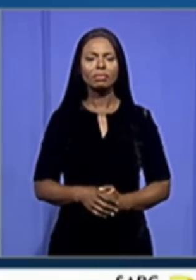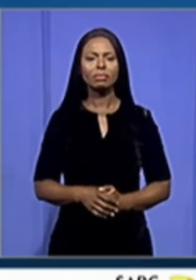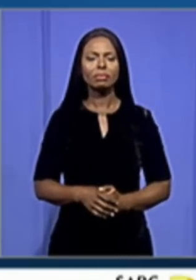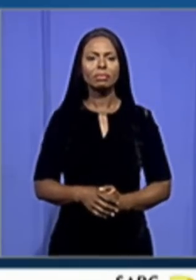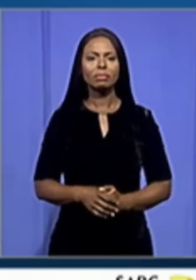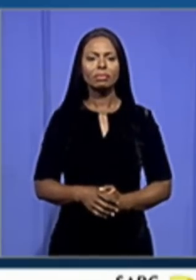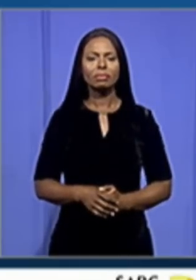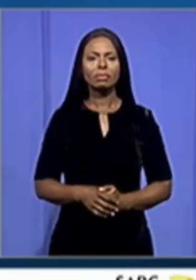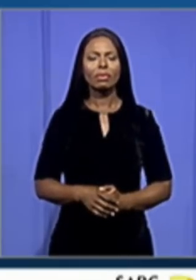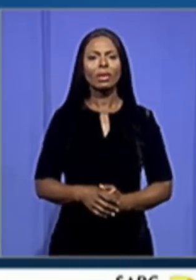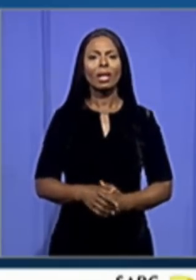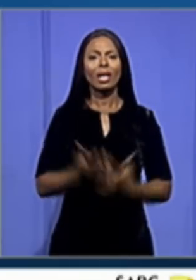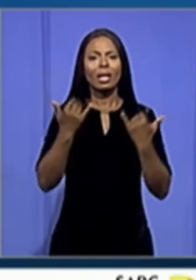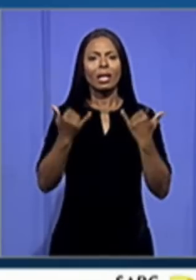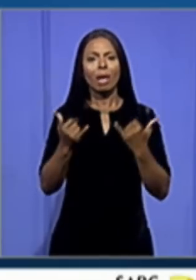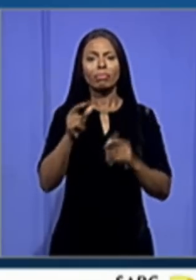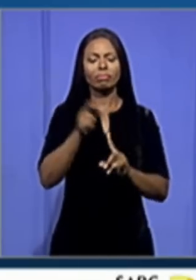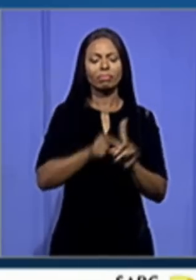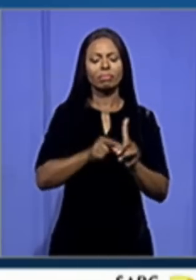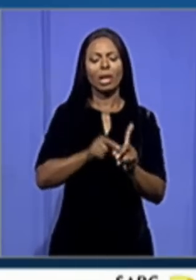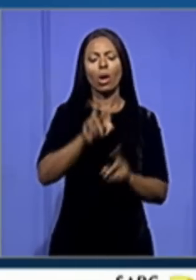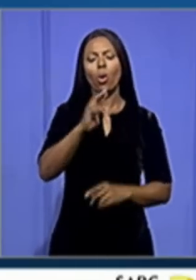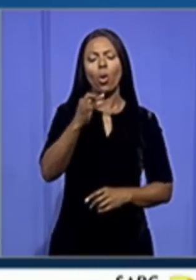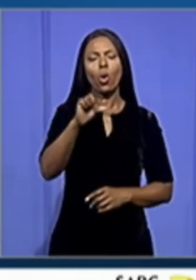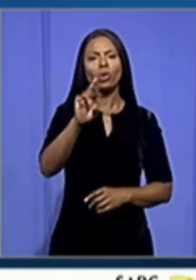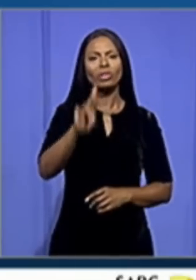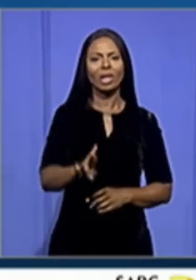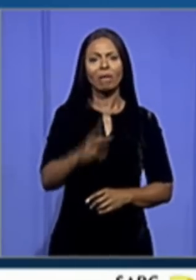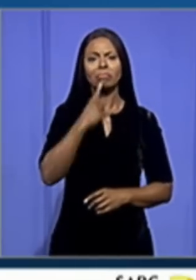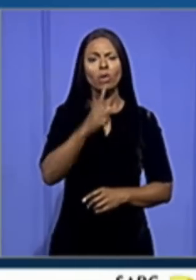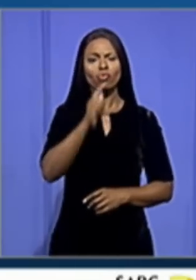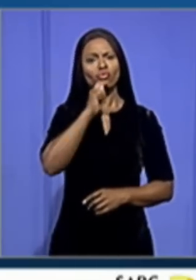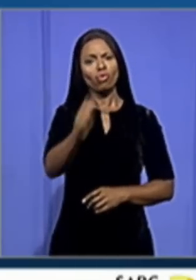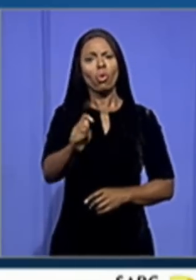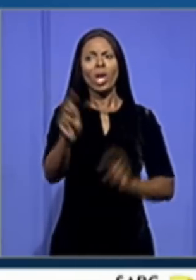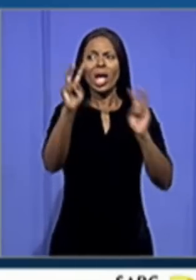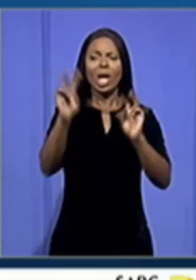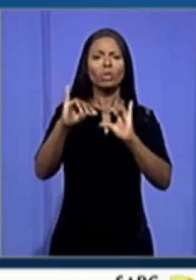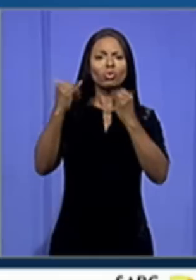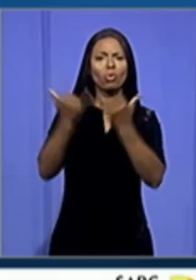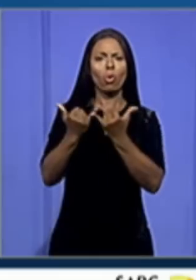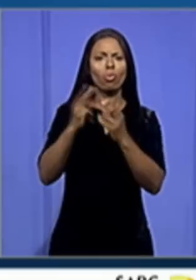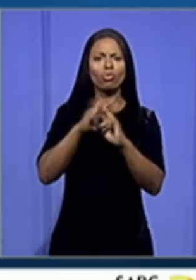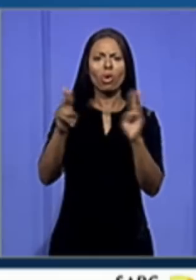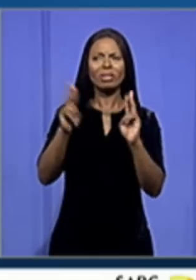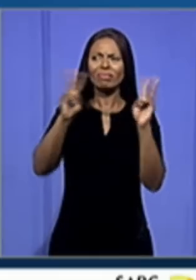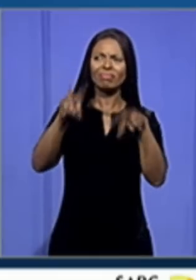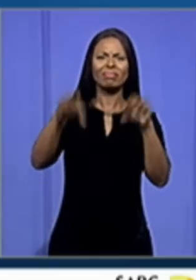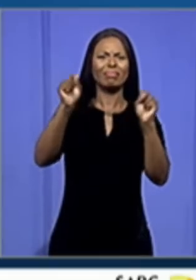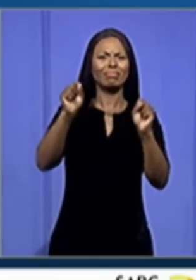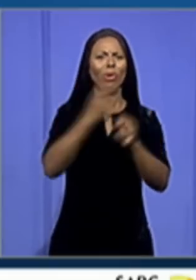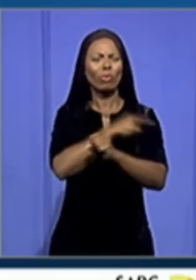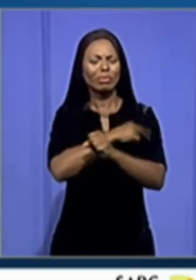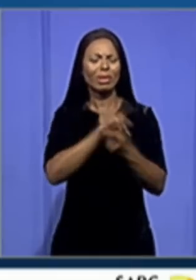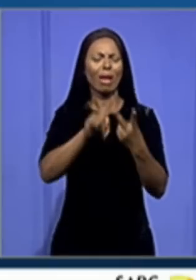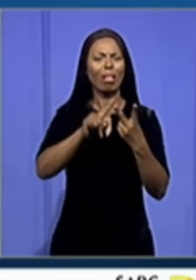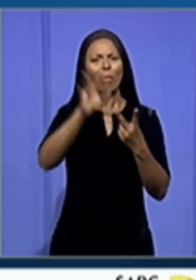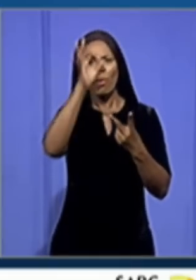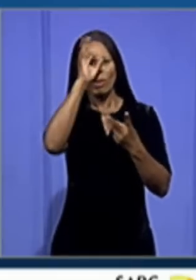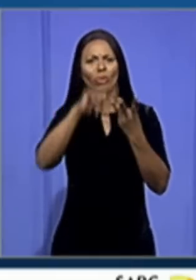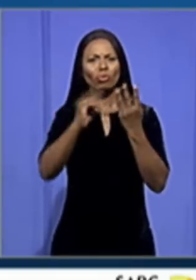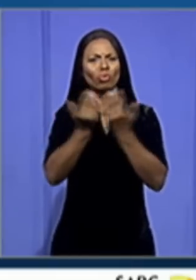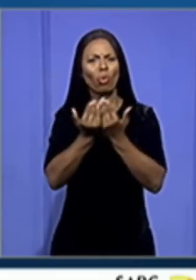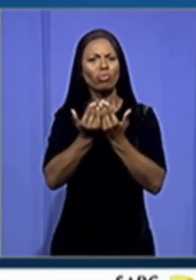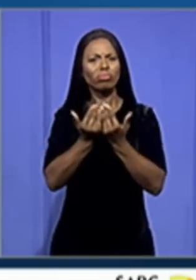Gabriel Roger yena a re nnete gona Eskom ga se a swanela go akaretša maokelo, dikolo le ditese tša maphodisa ka gare